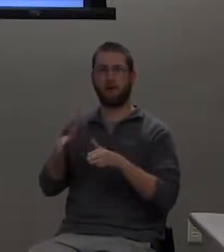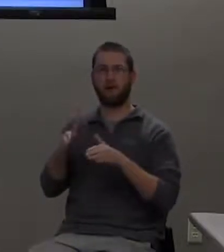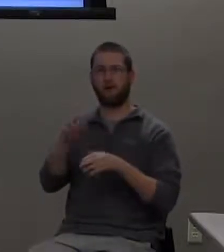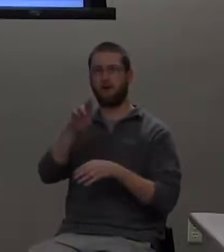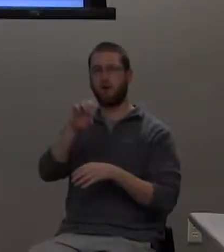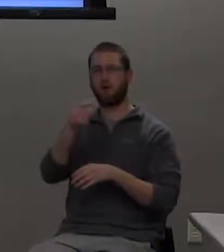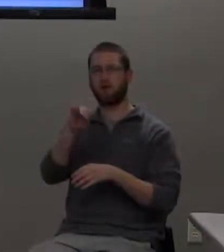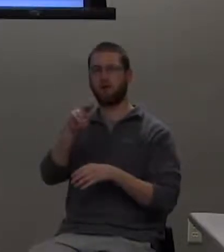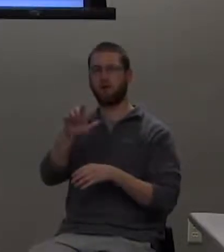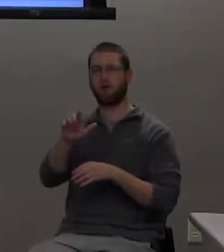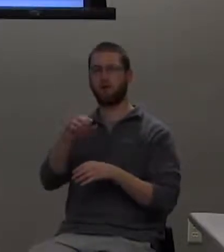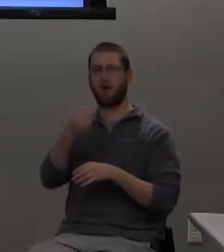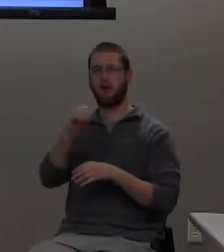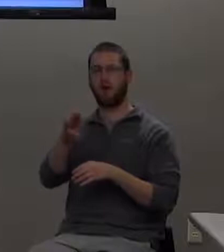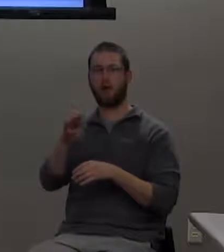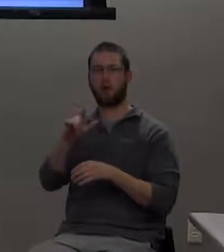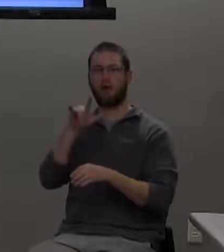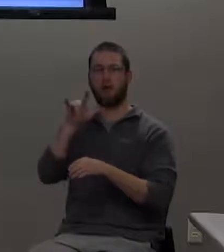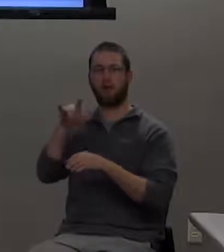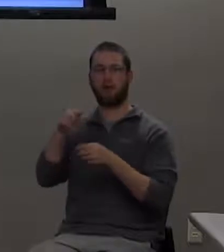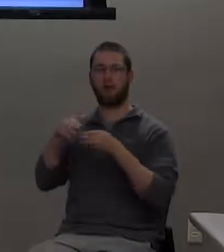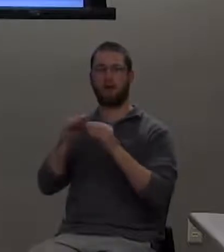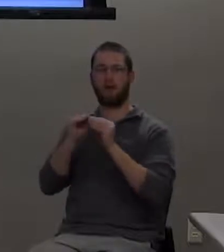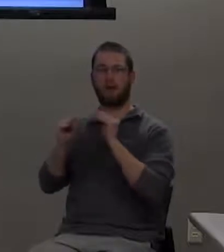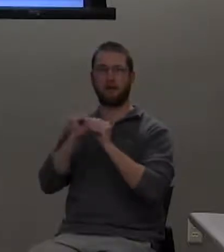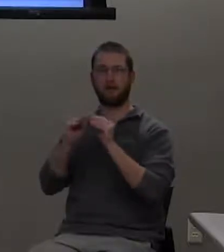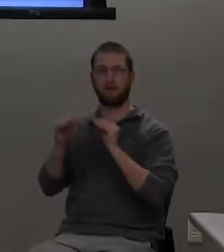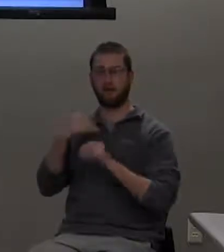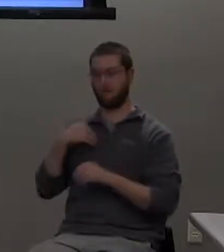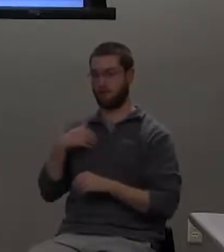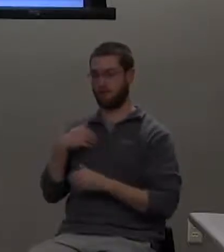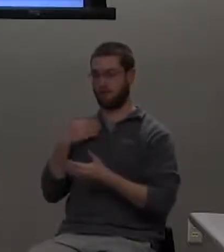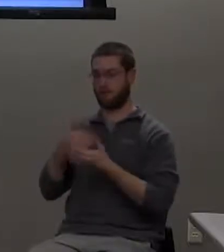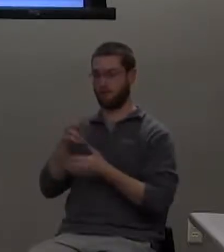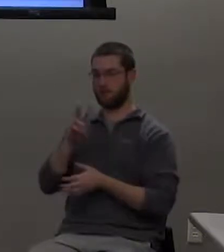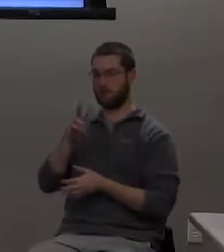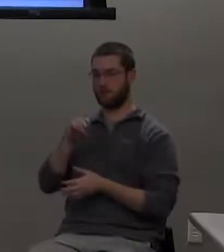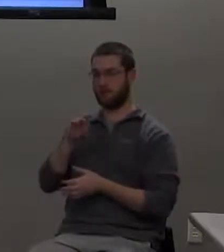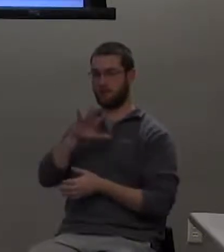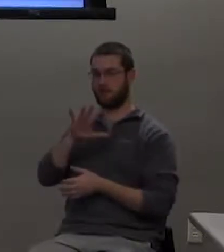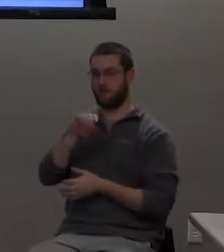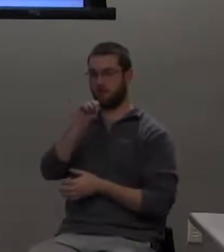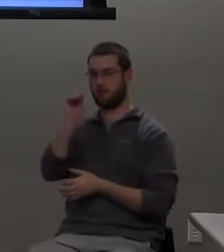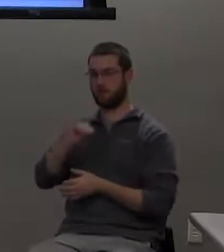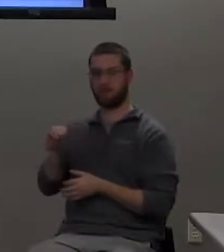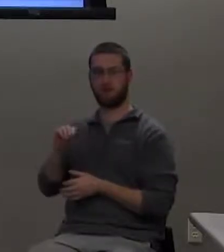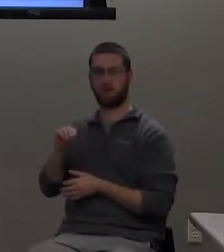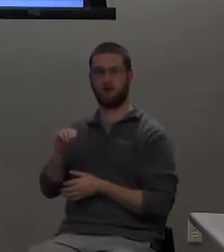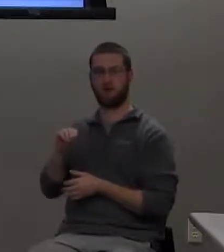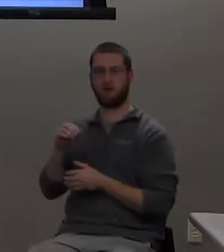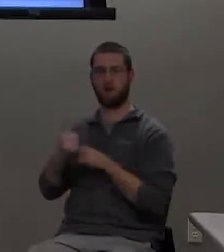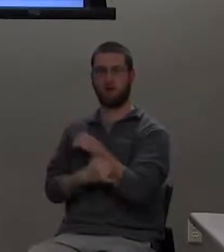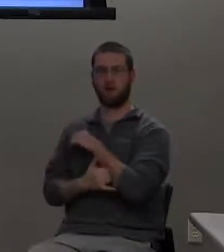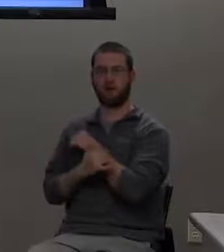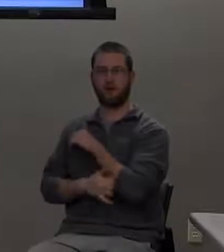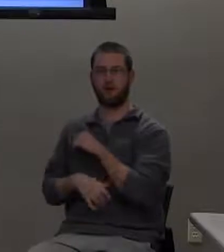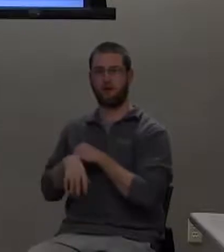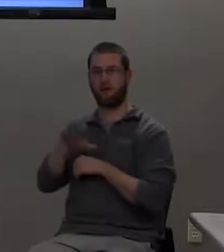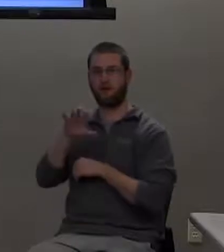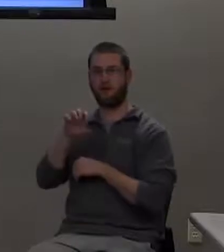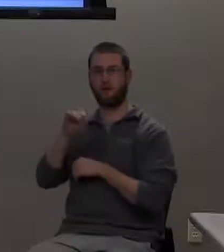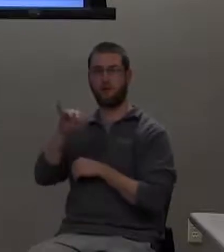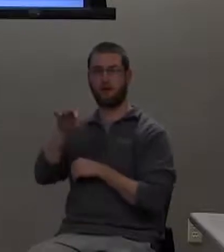for aircraft maintenance? If I'm within 65% of the population, 75% of the wealth of this country, within 500 nautical